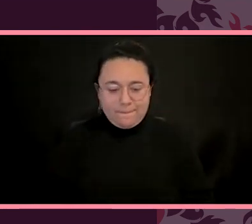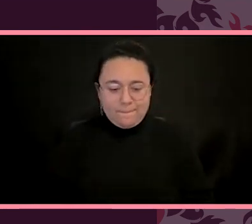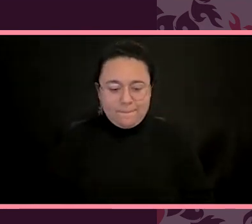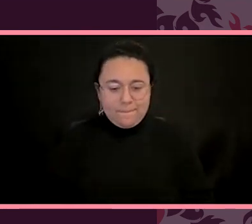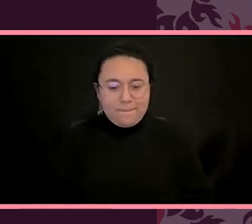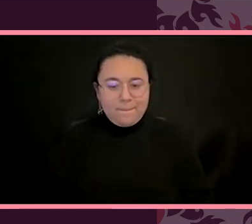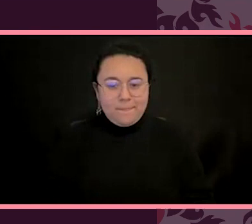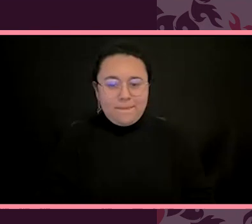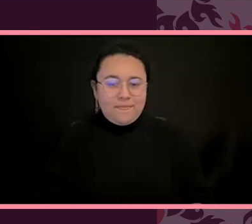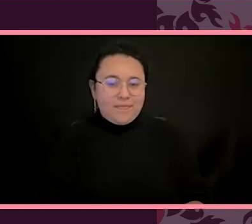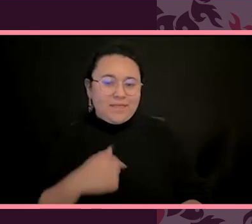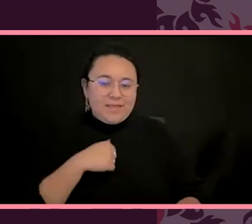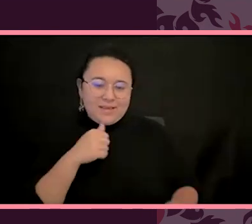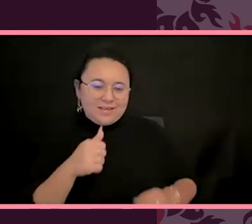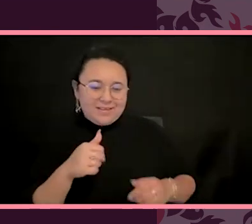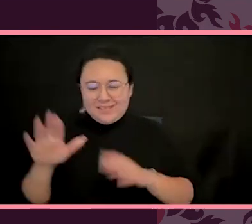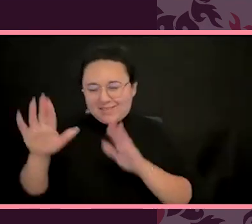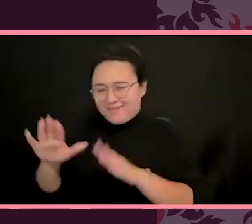I'm not good at doing things. He's a great guy.